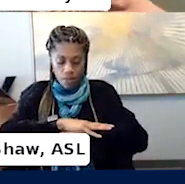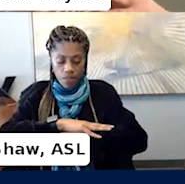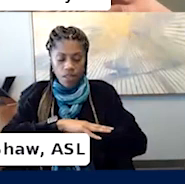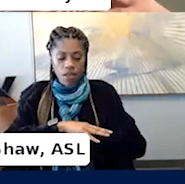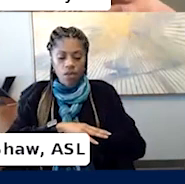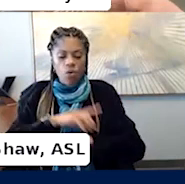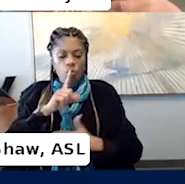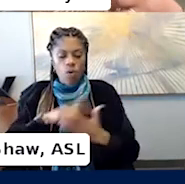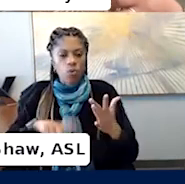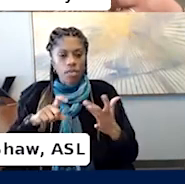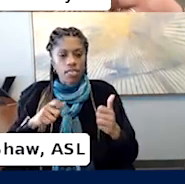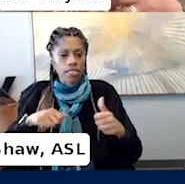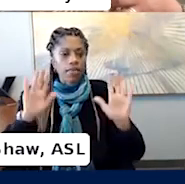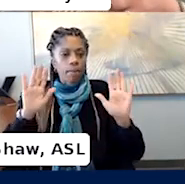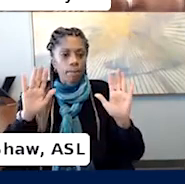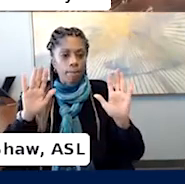have to,